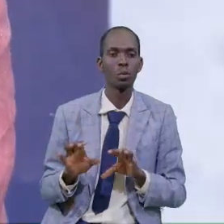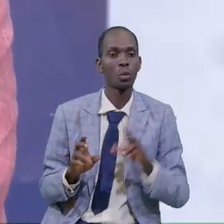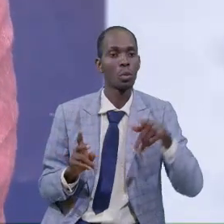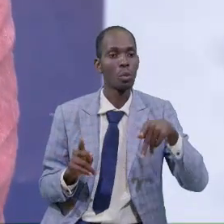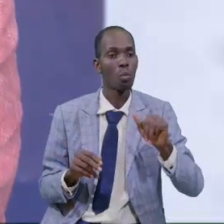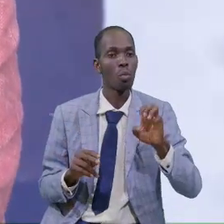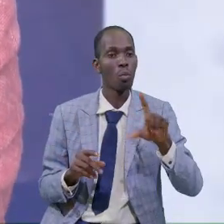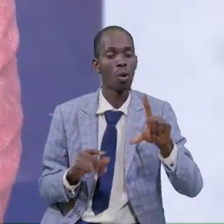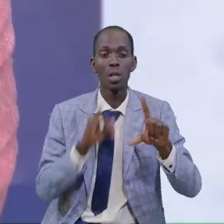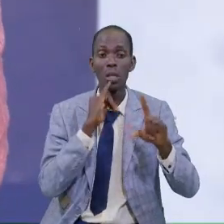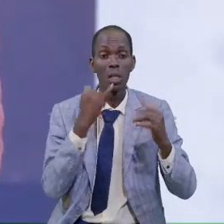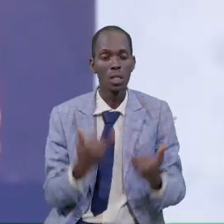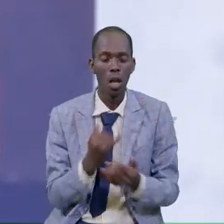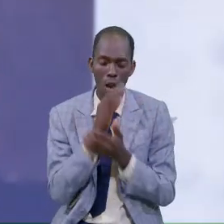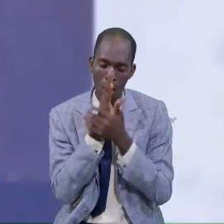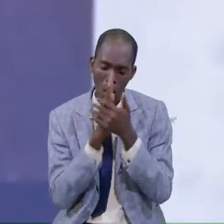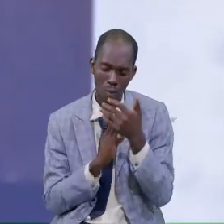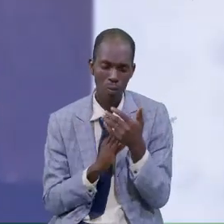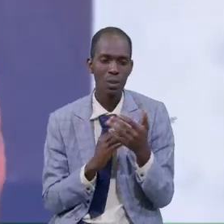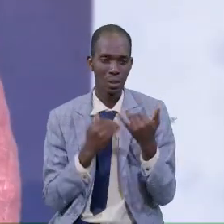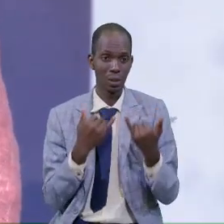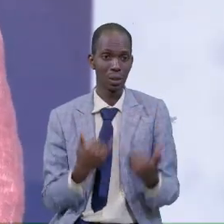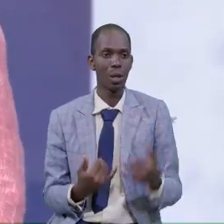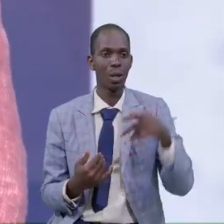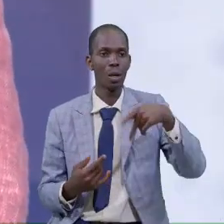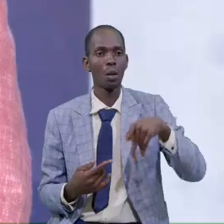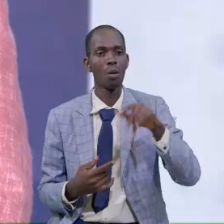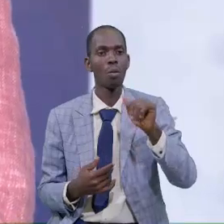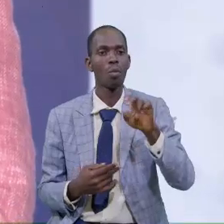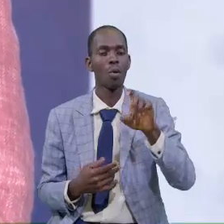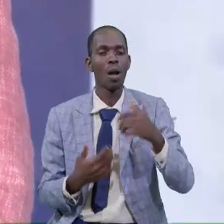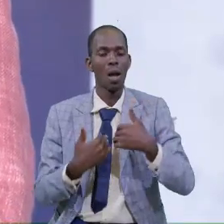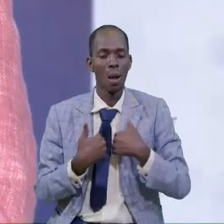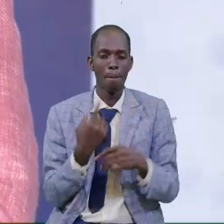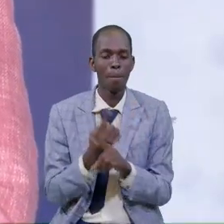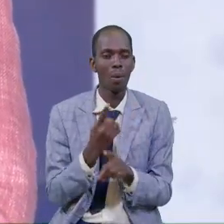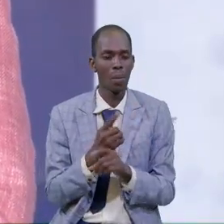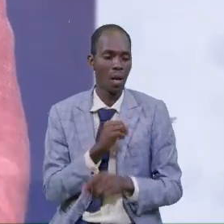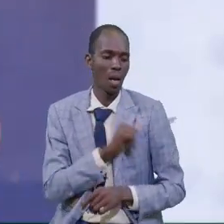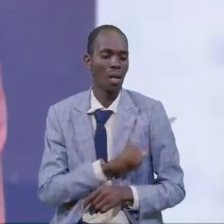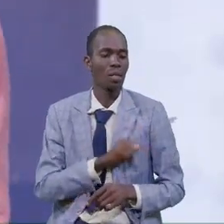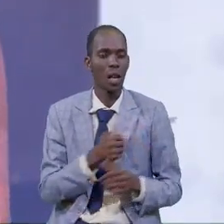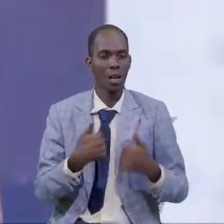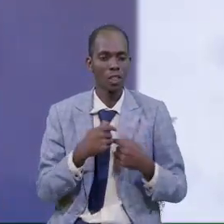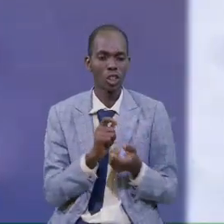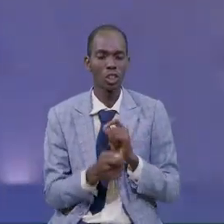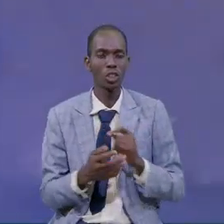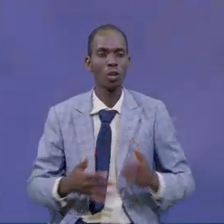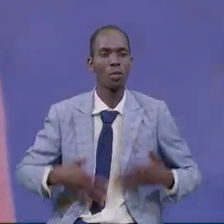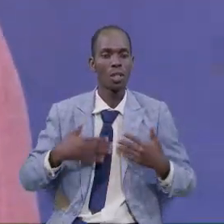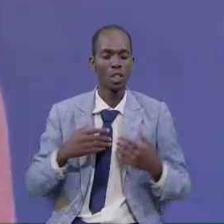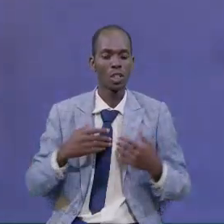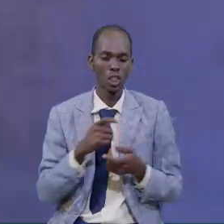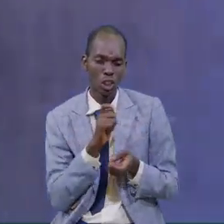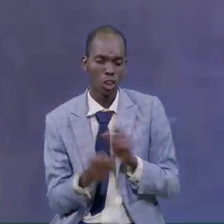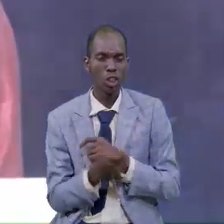has the right attitude. Now it's a change of life. He has a change of perspective. Now, he knew